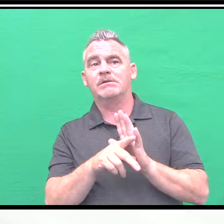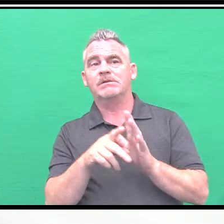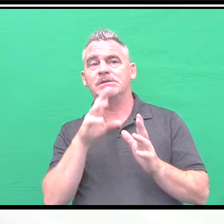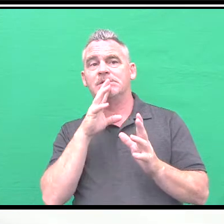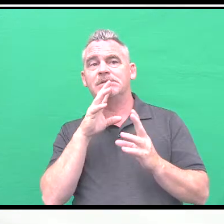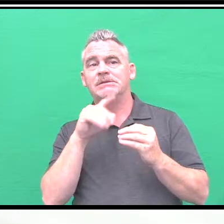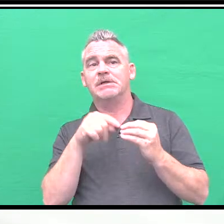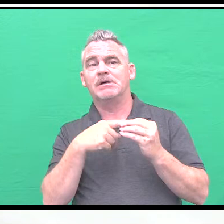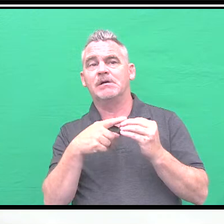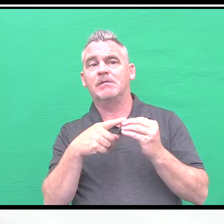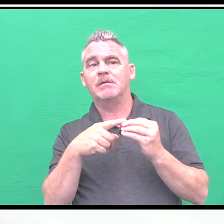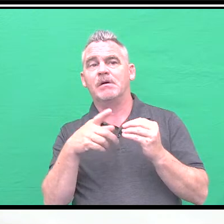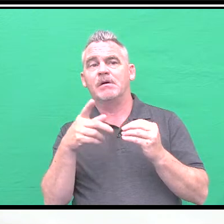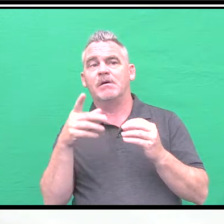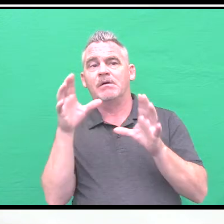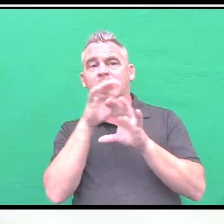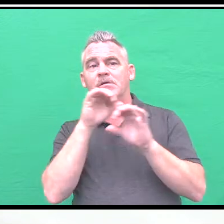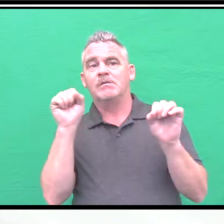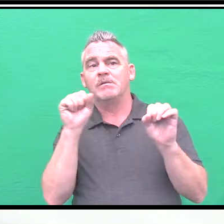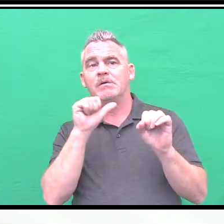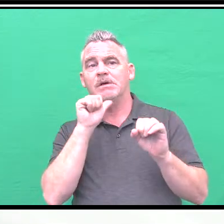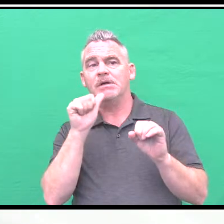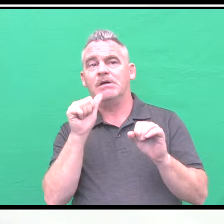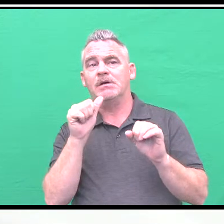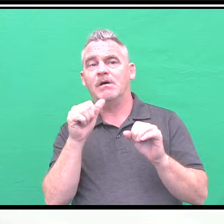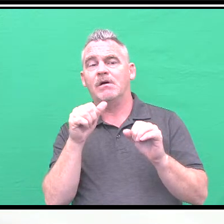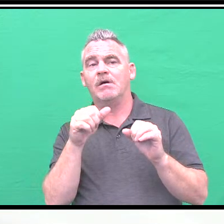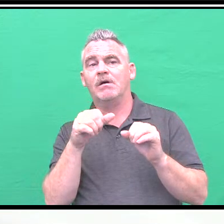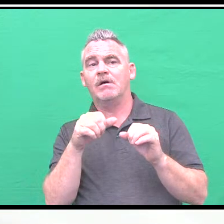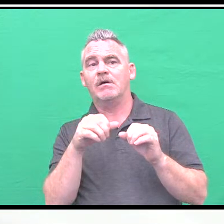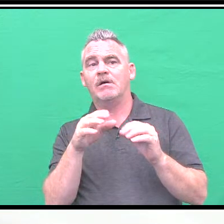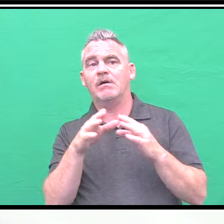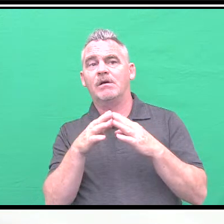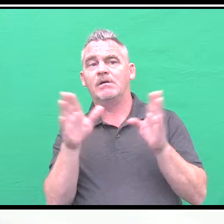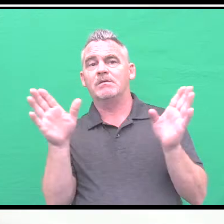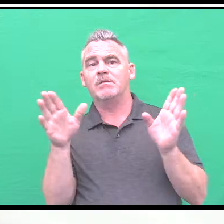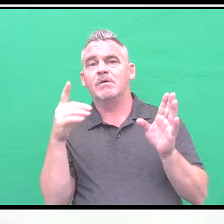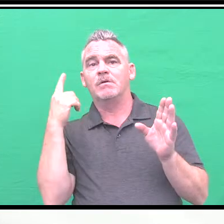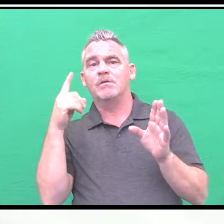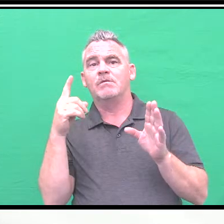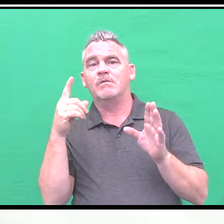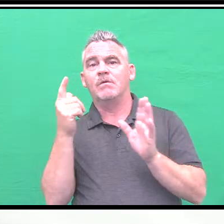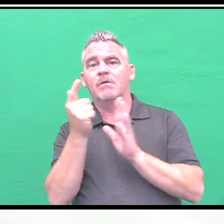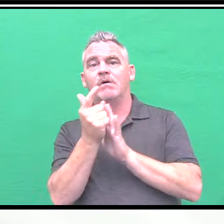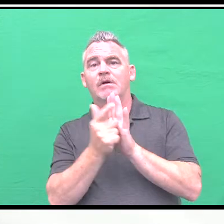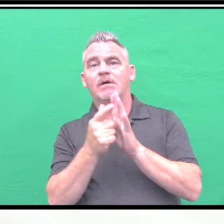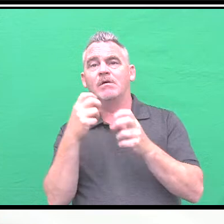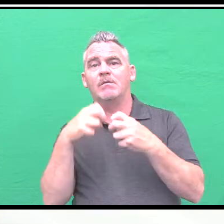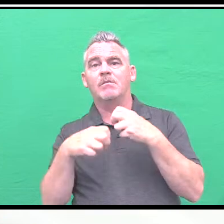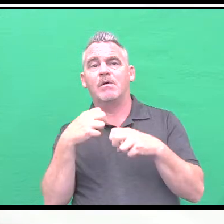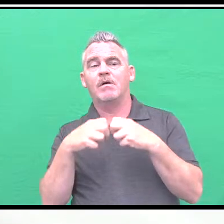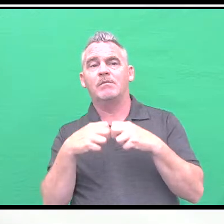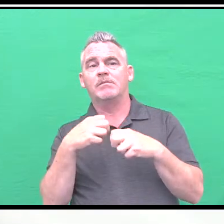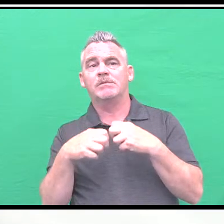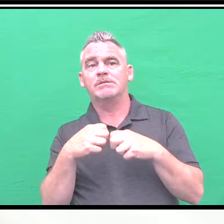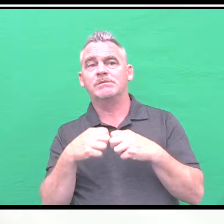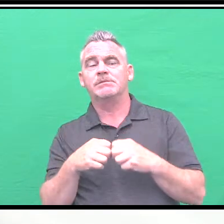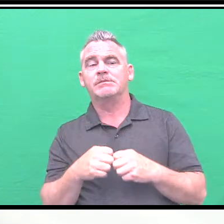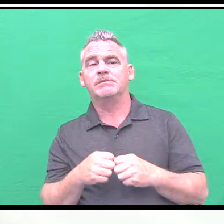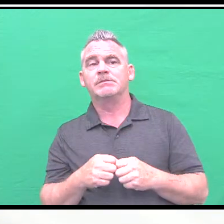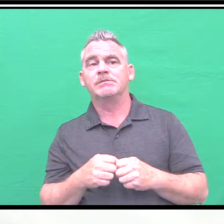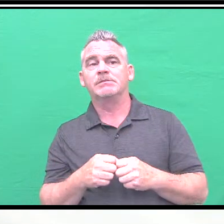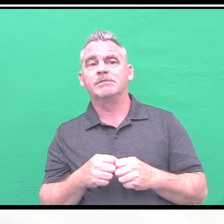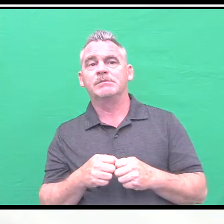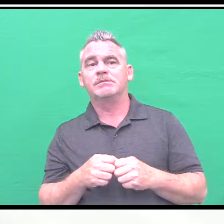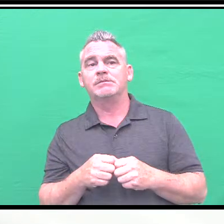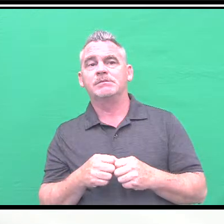did not unnecessarily expose the district to legal liability, nor were any legal or unethical decisions made